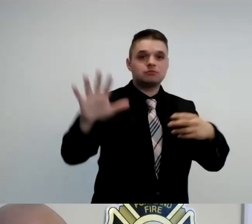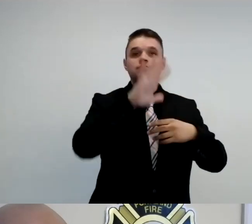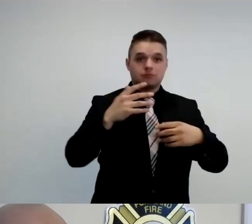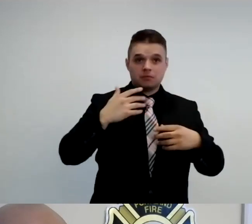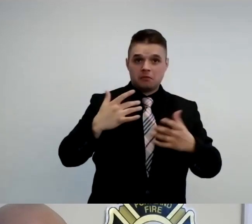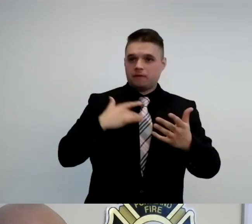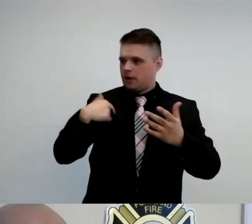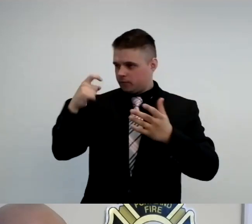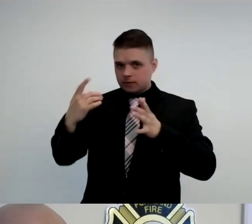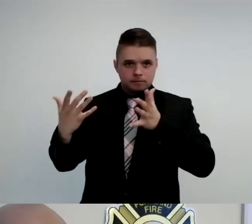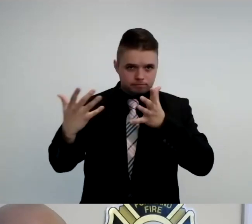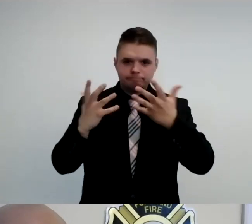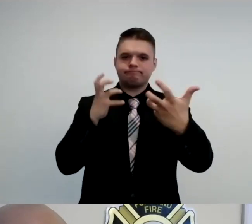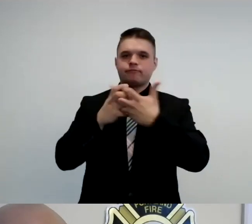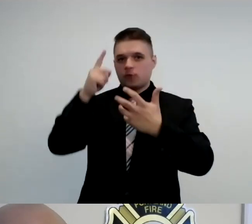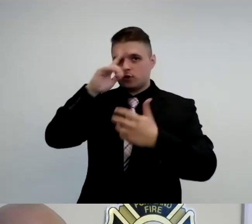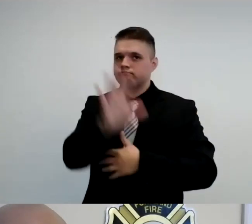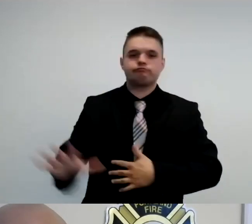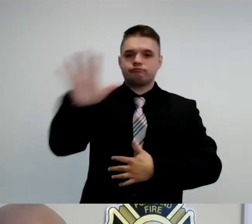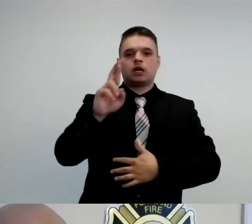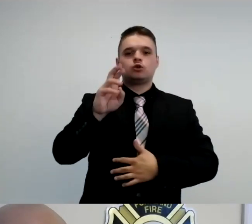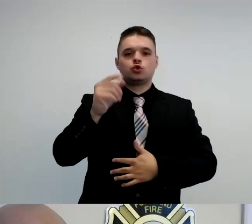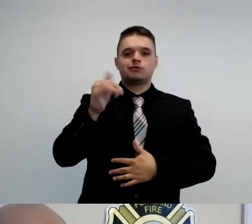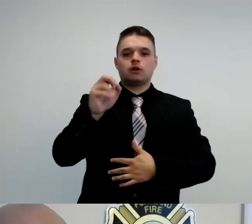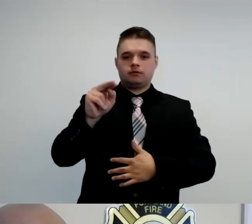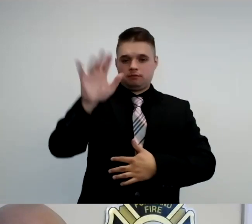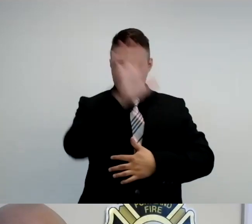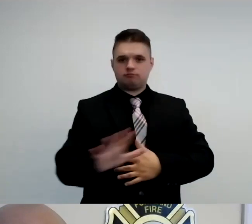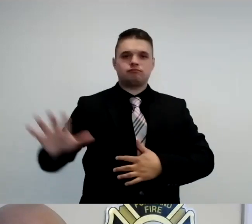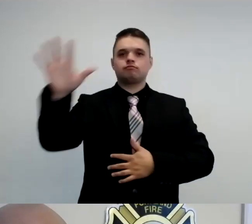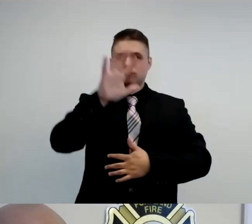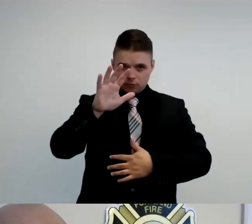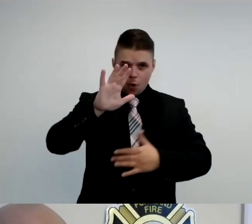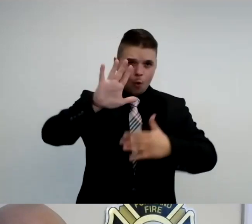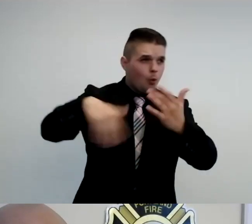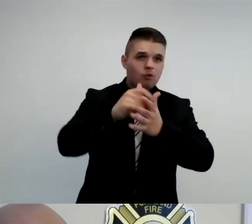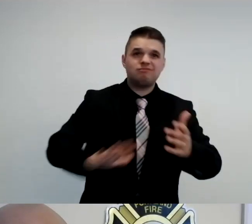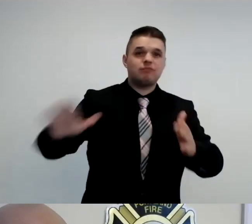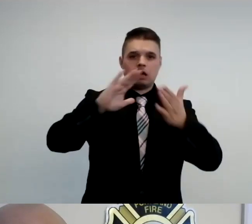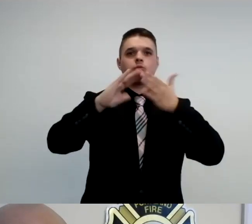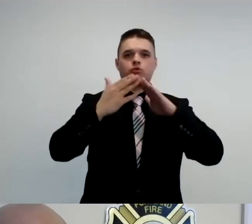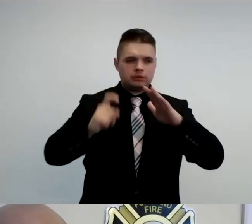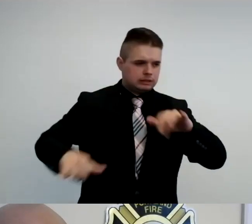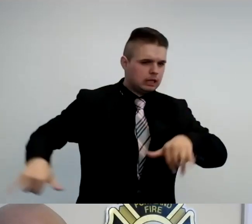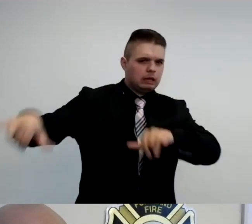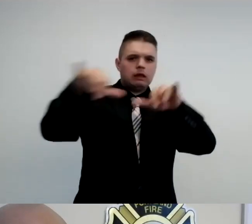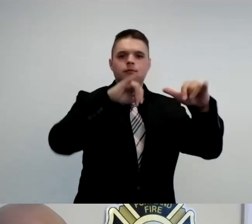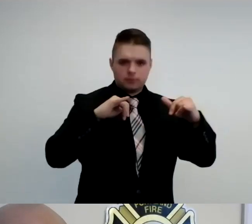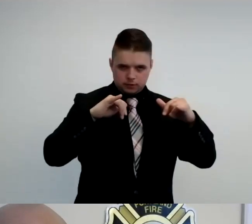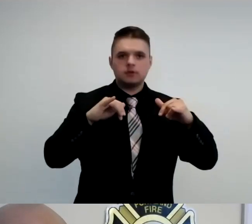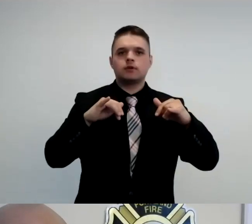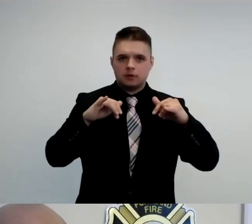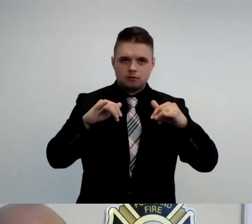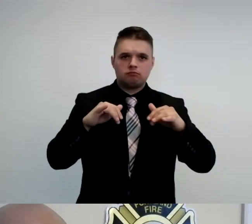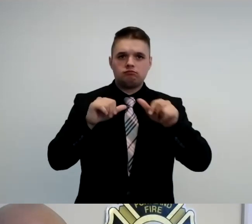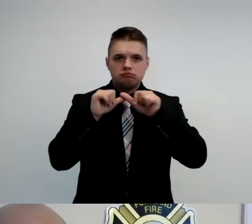regional, so that everyone in our community is using kind of the same set of standards and guidelines. From